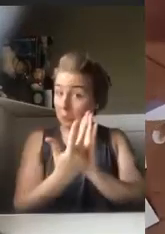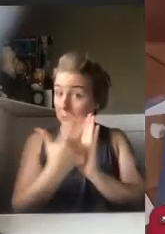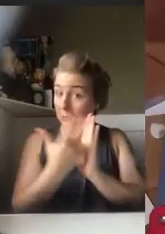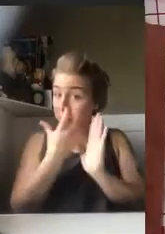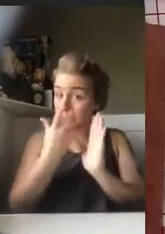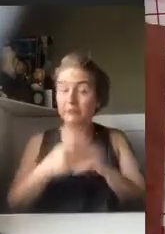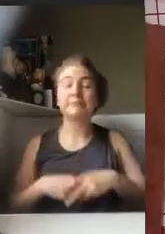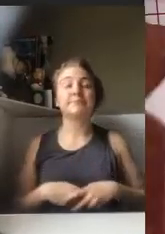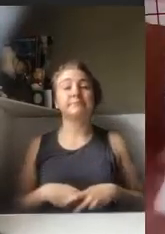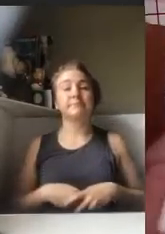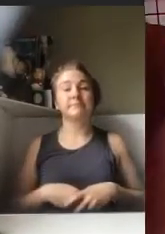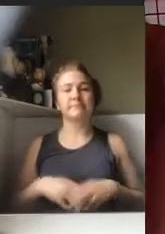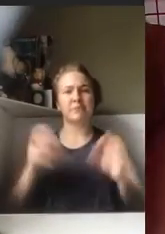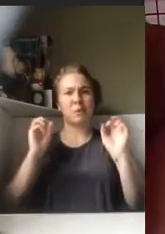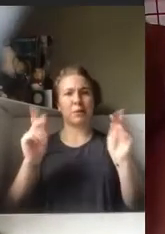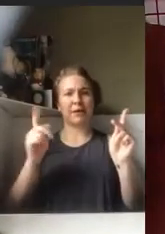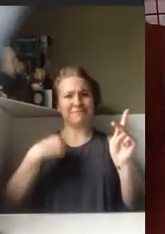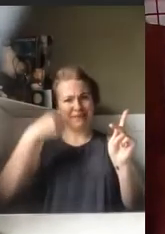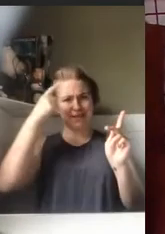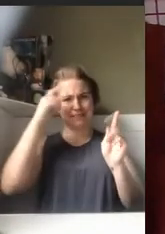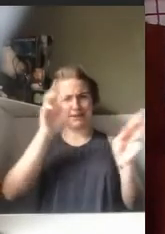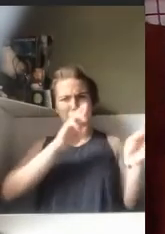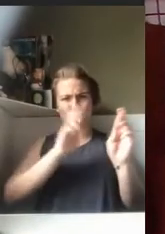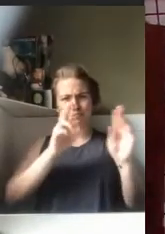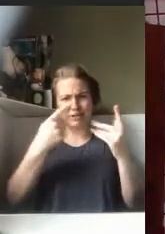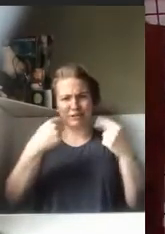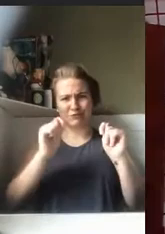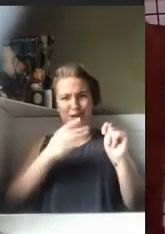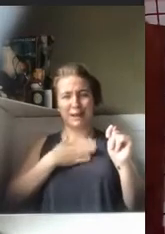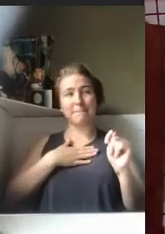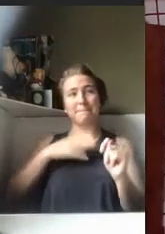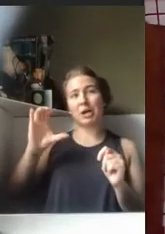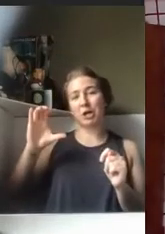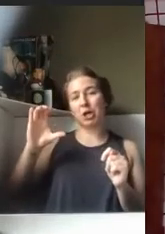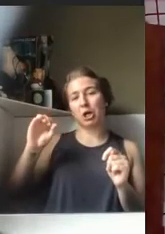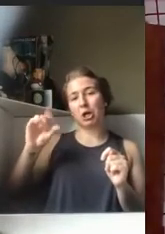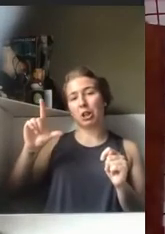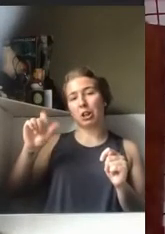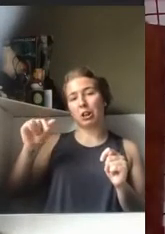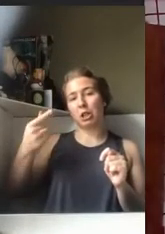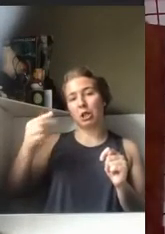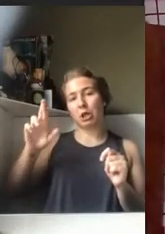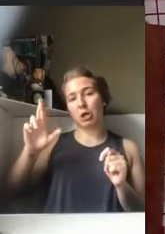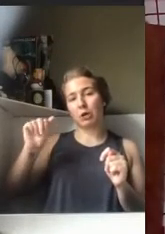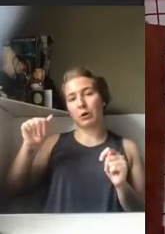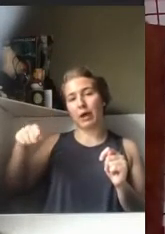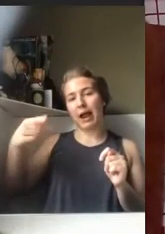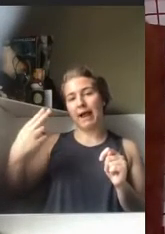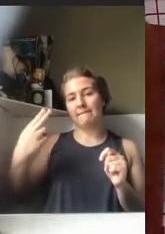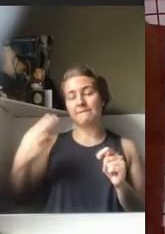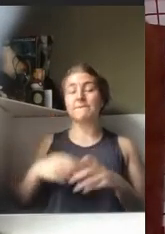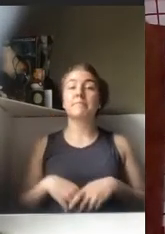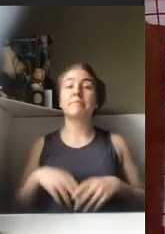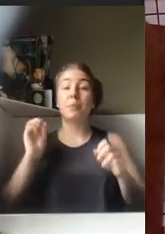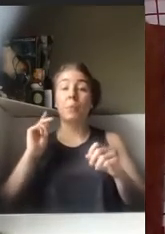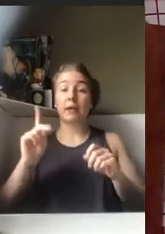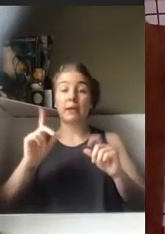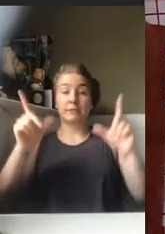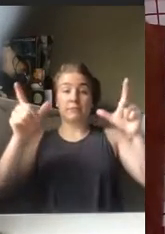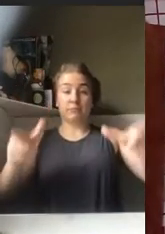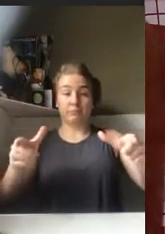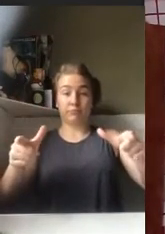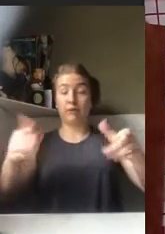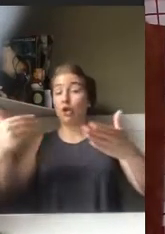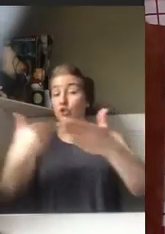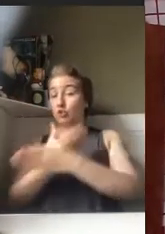Alright, I think I'm ready to try my collagraph. Taking another sheet of paper, put it over your glued shapes, and using the side